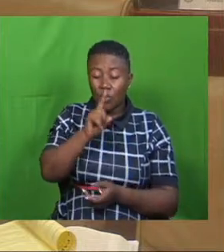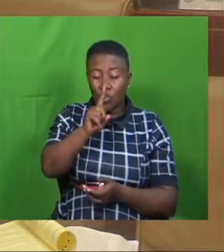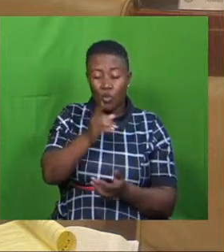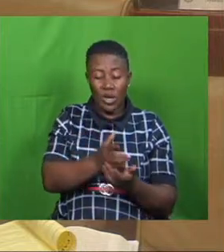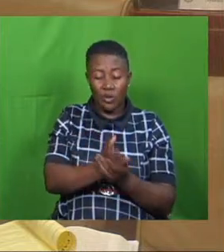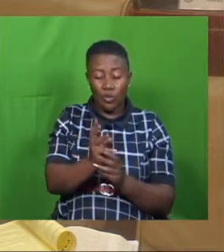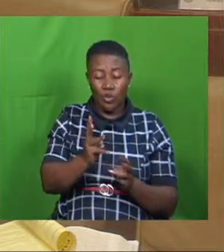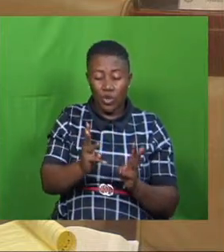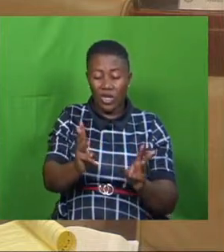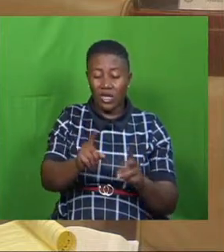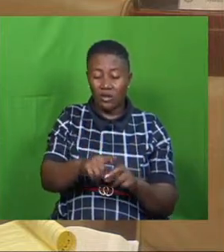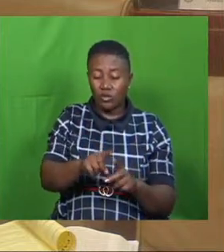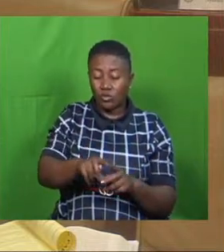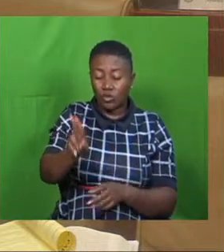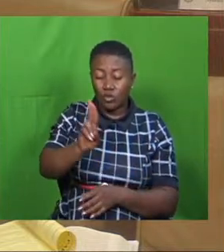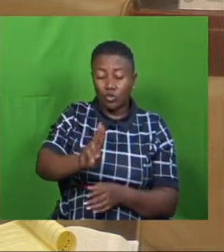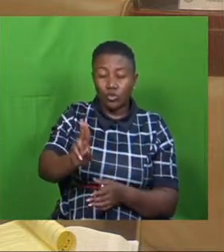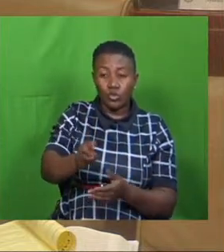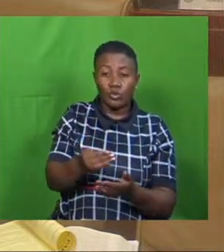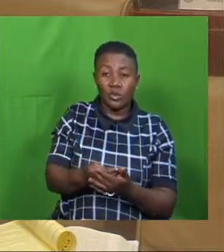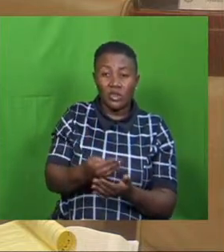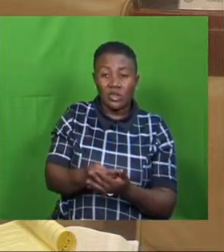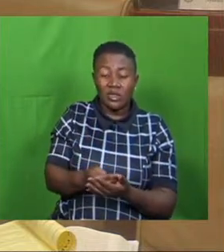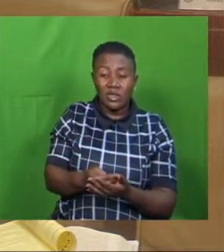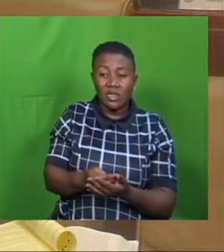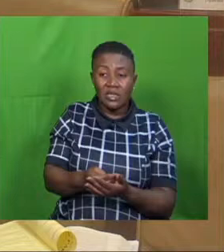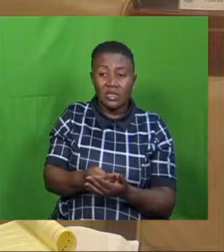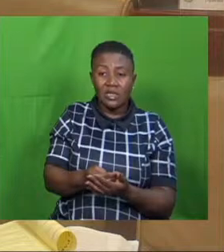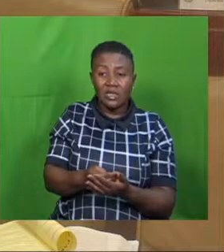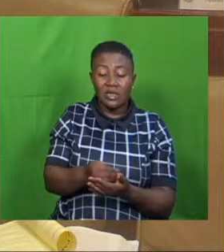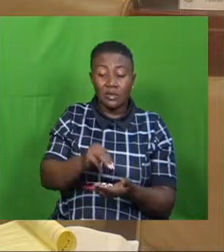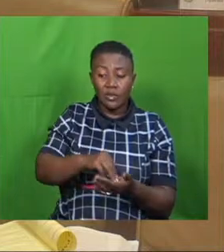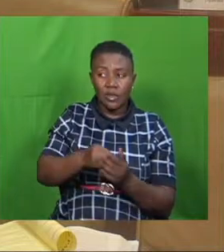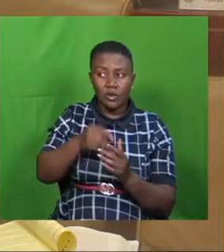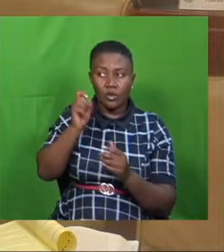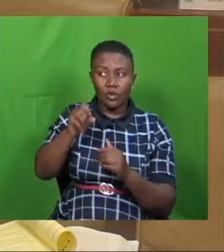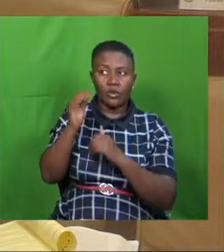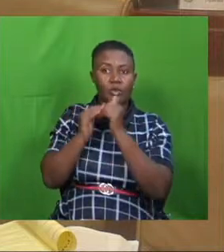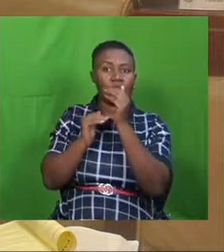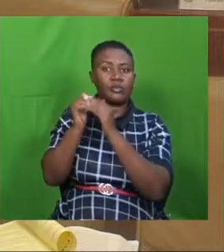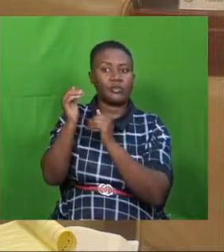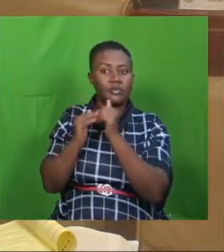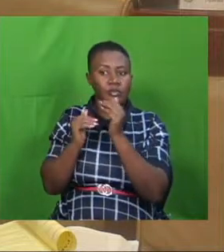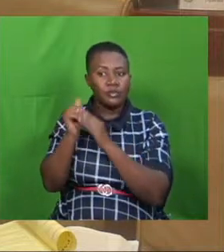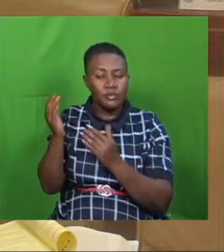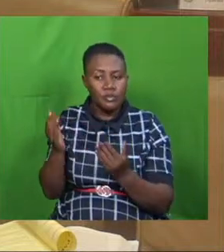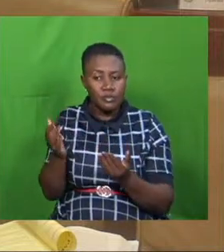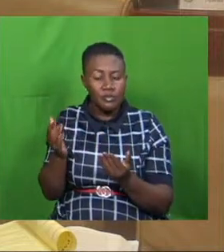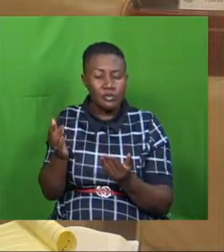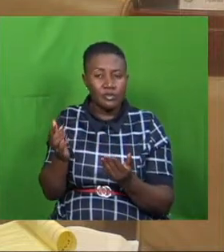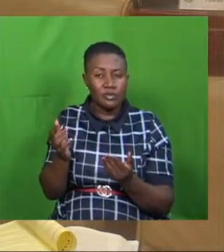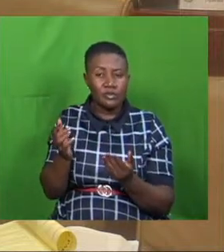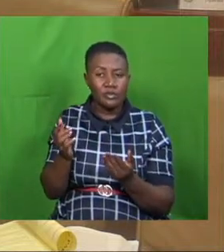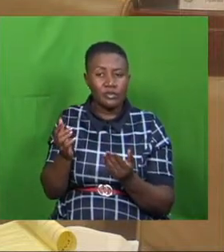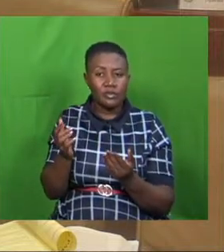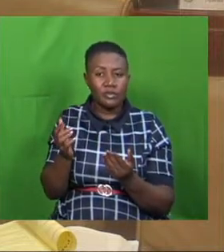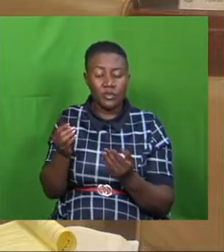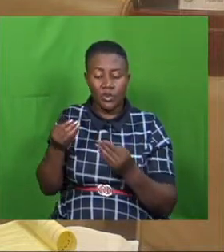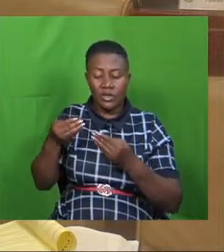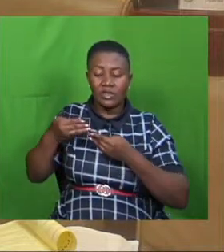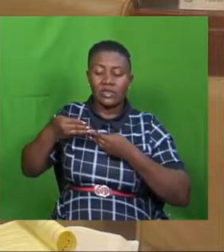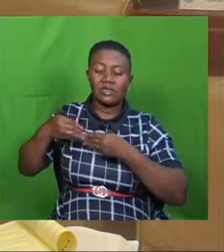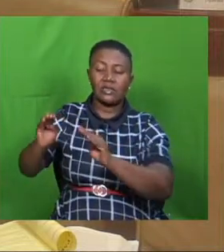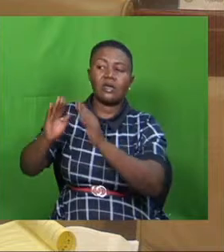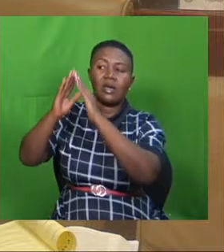to apply the money is in the area of real estate, statutorily stated. We will sell houses to our